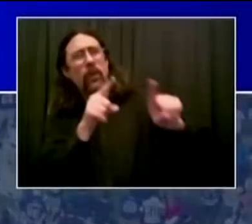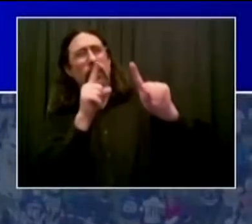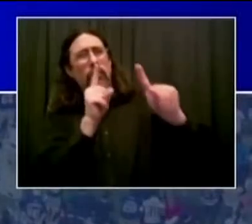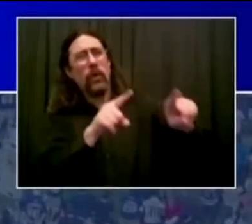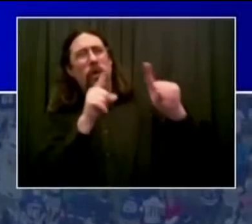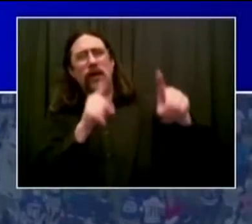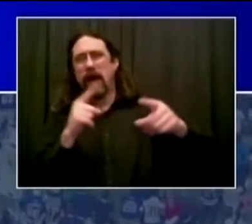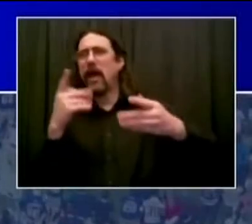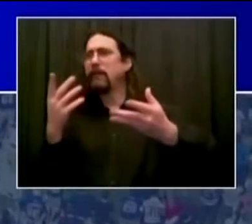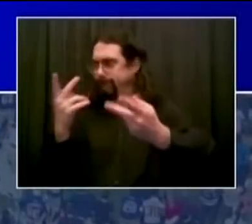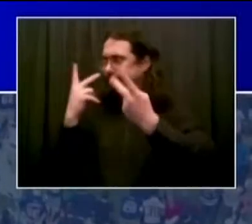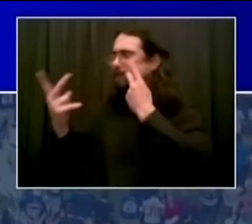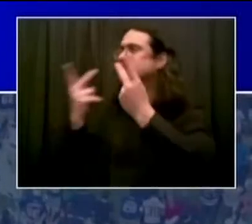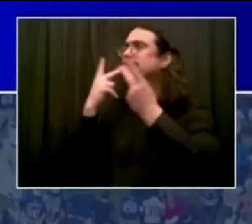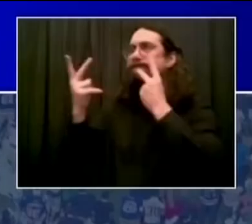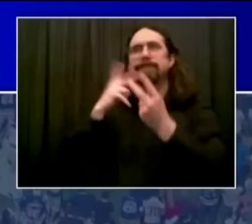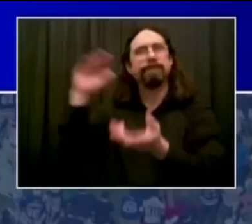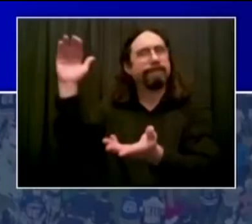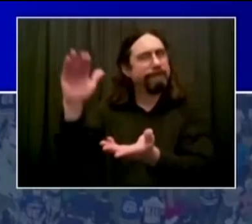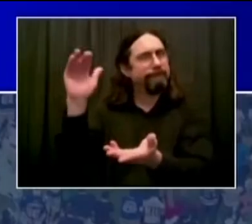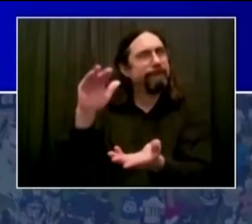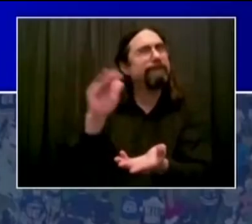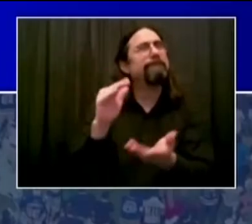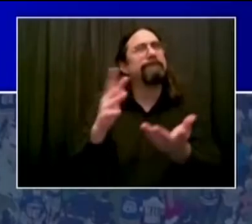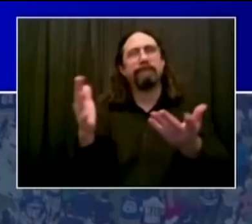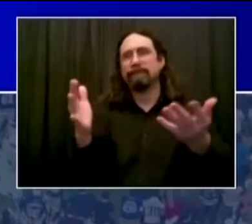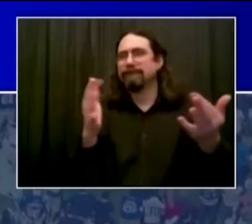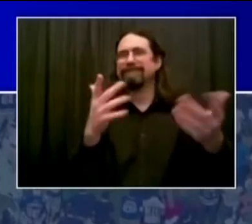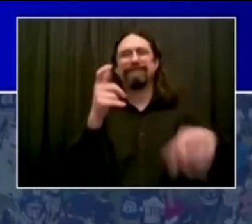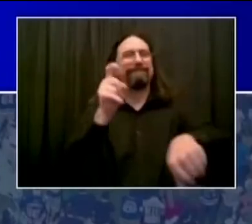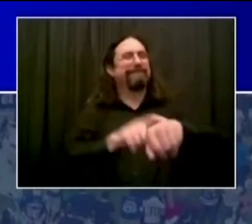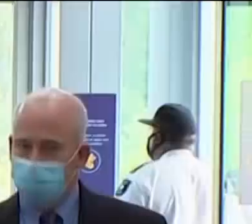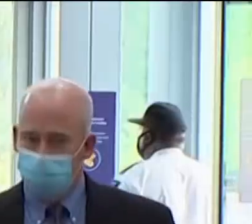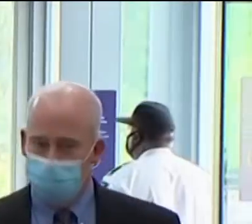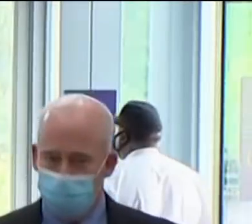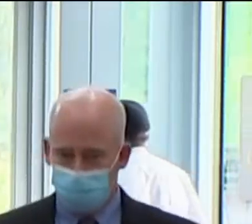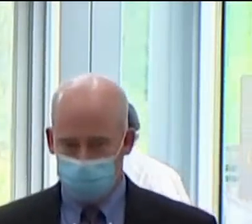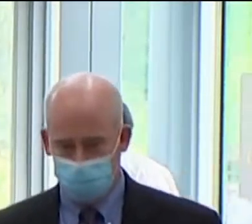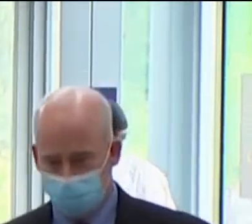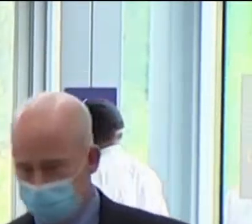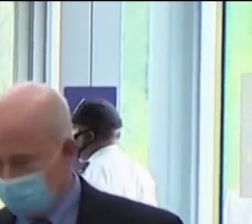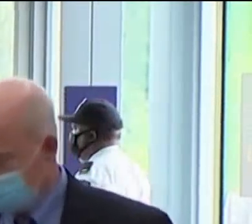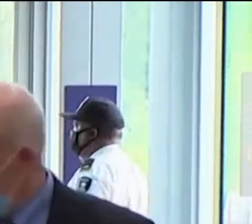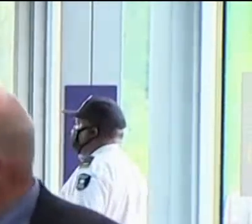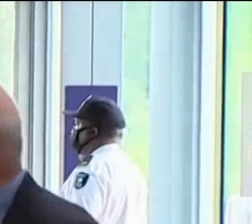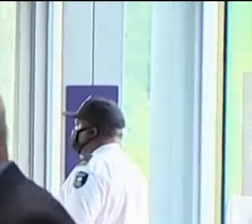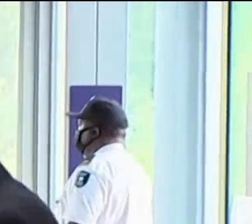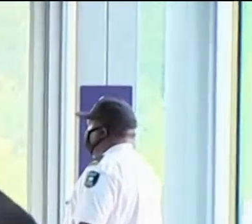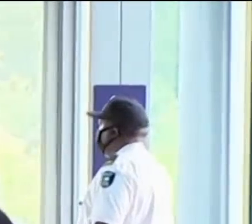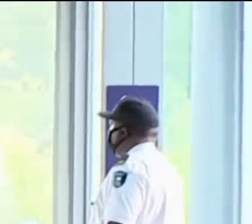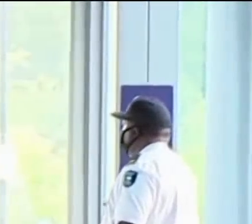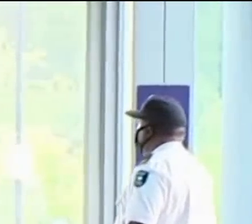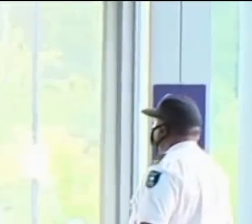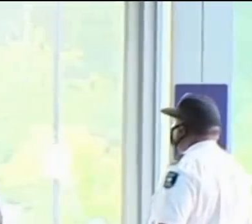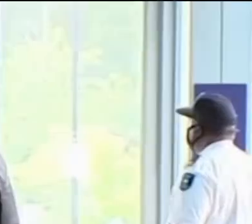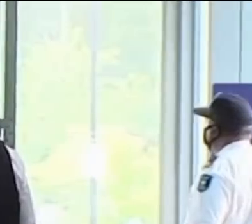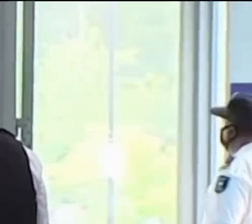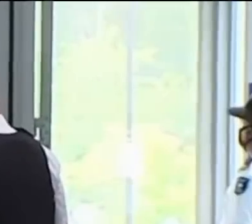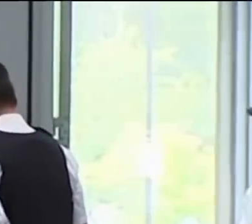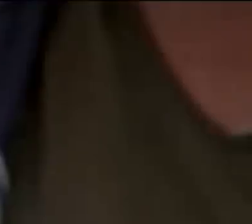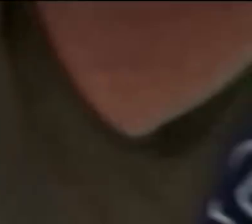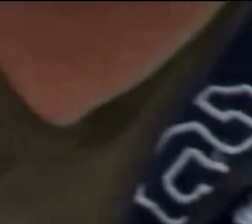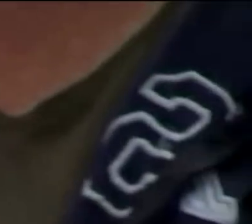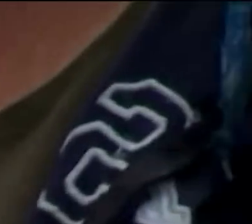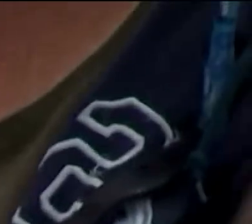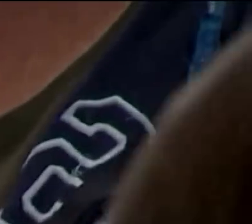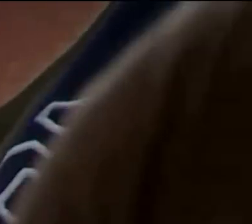to so many of the things we love. It means so many jobs get to come back. The first Smithsonian Museum to open its